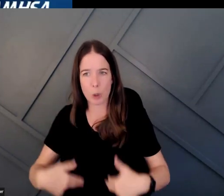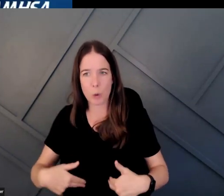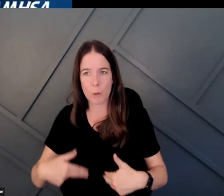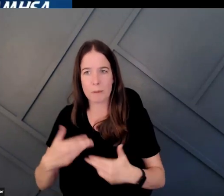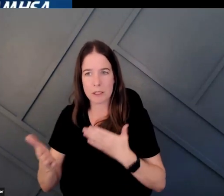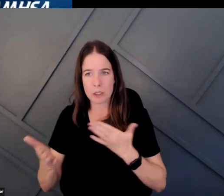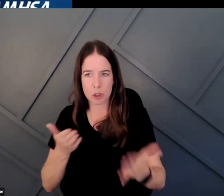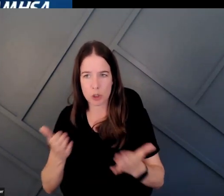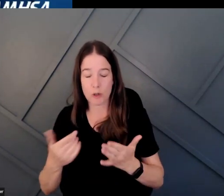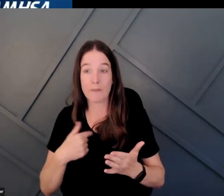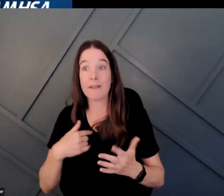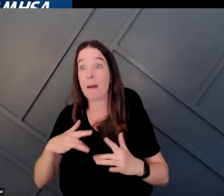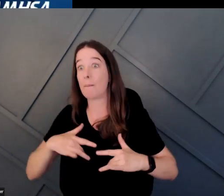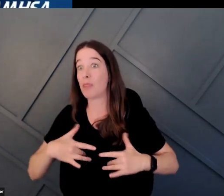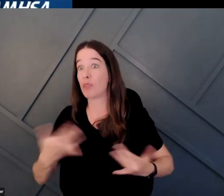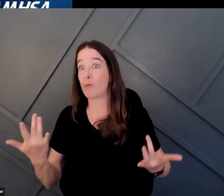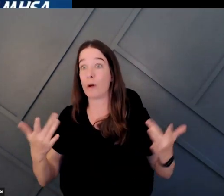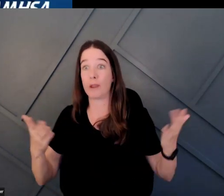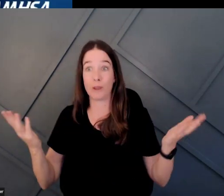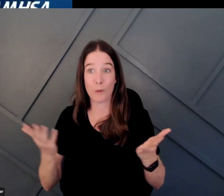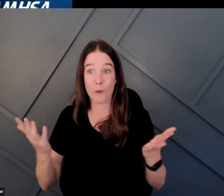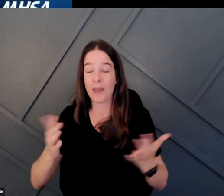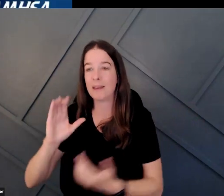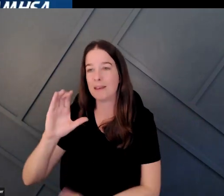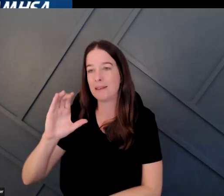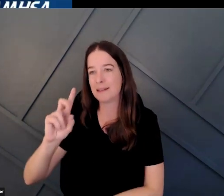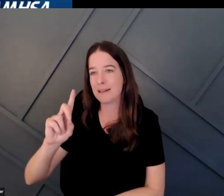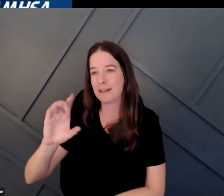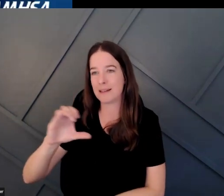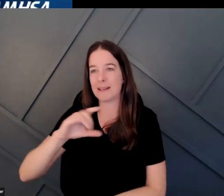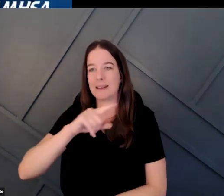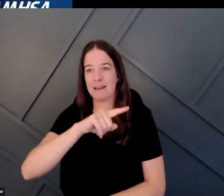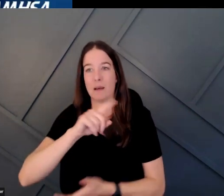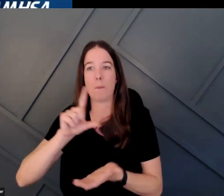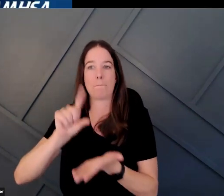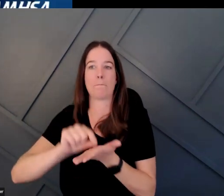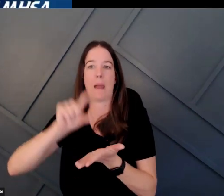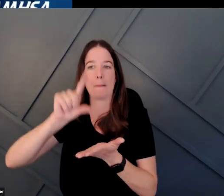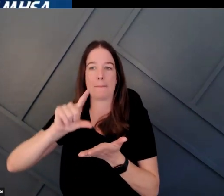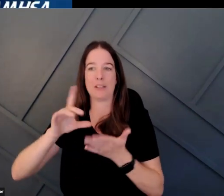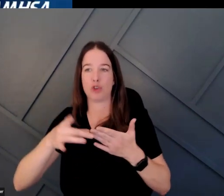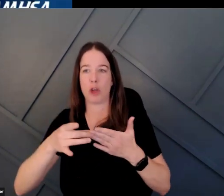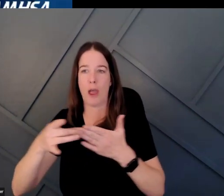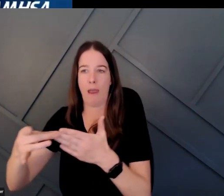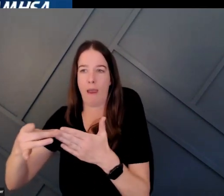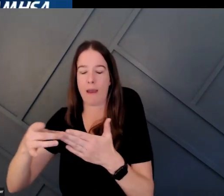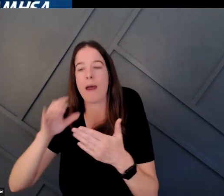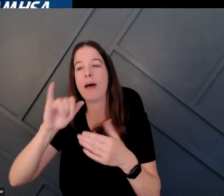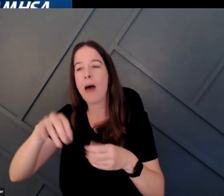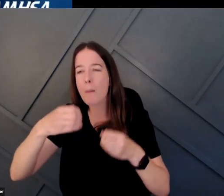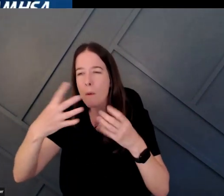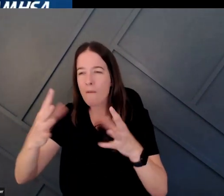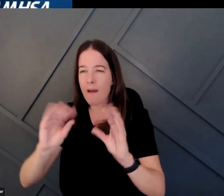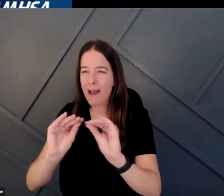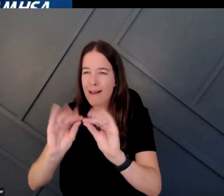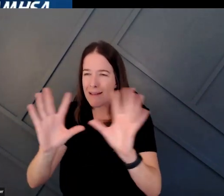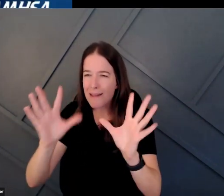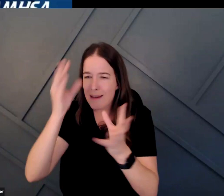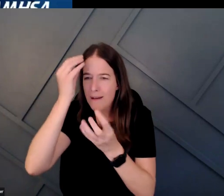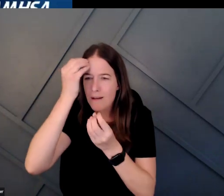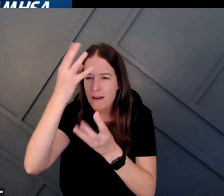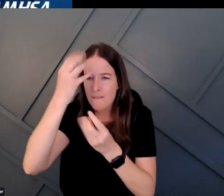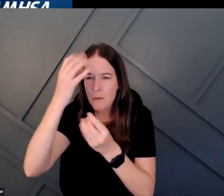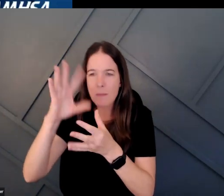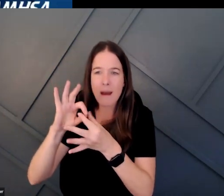that the CDC published guidance that really gives clear information about different types of medications.